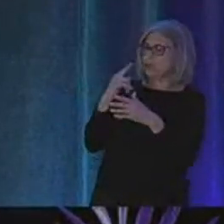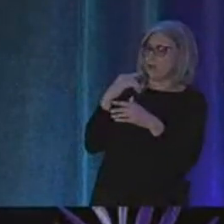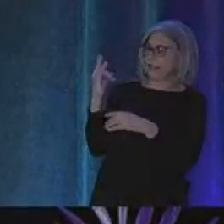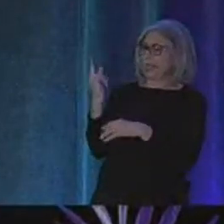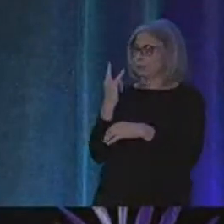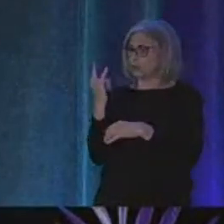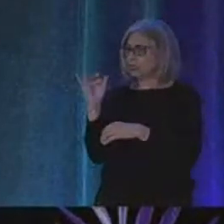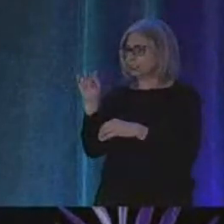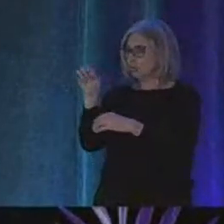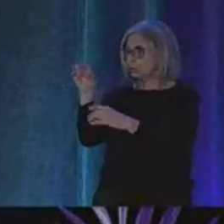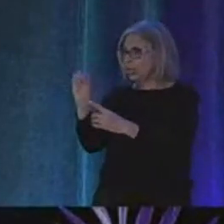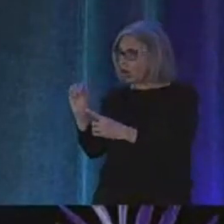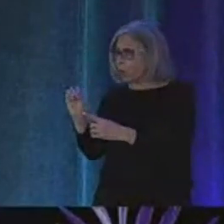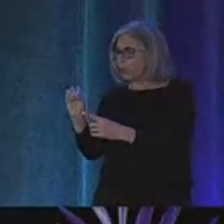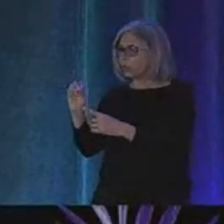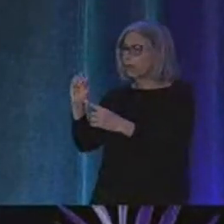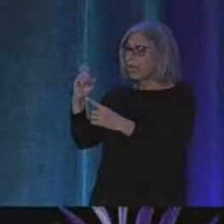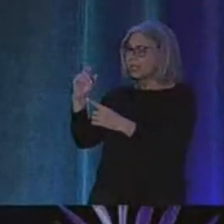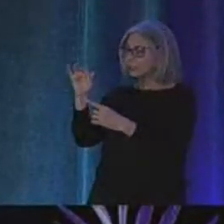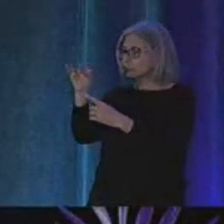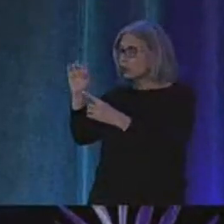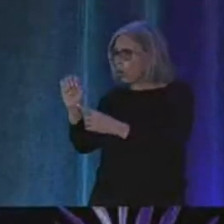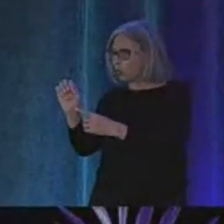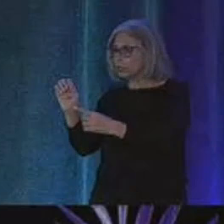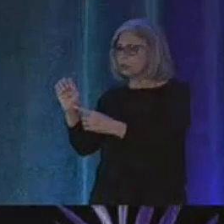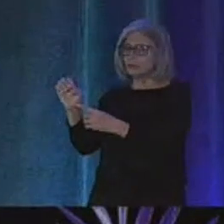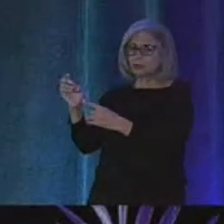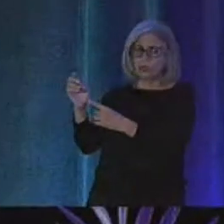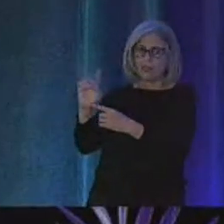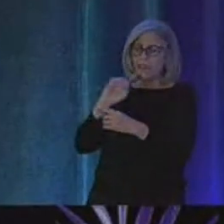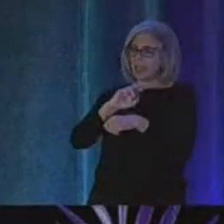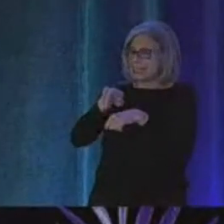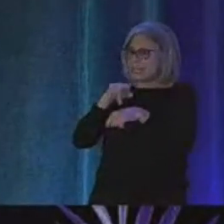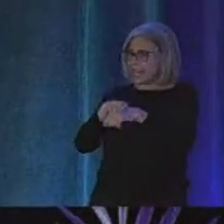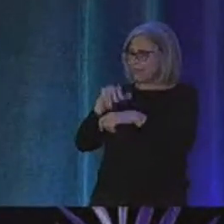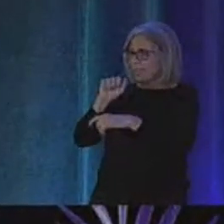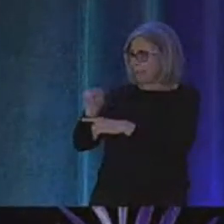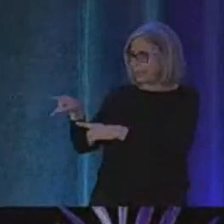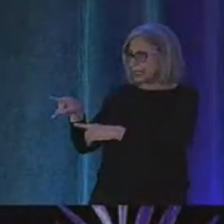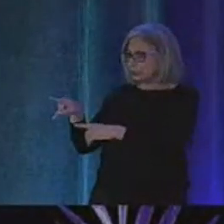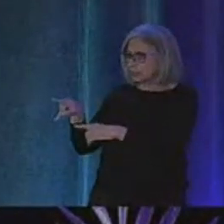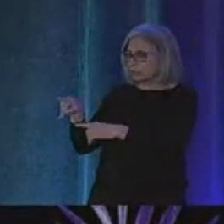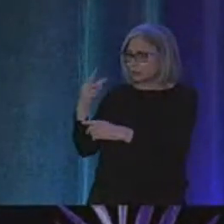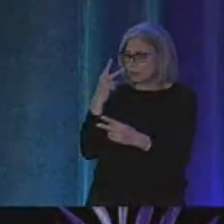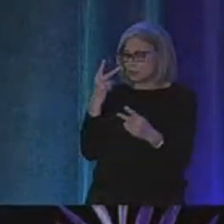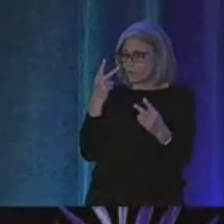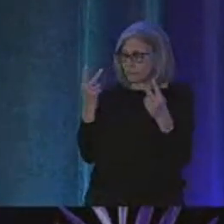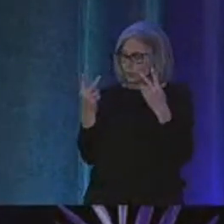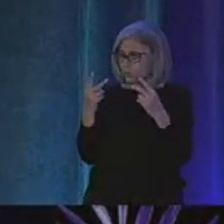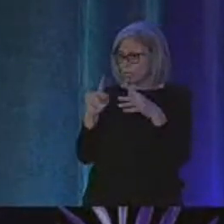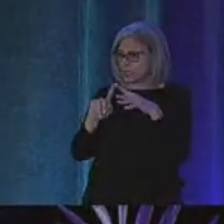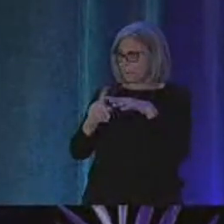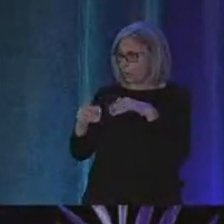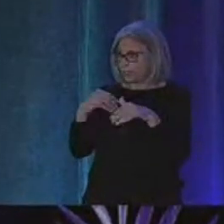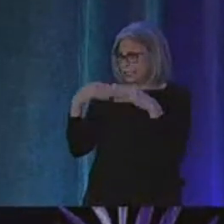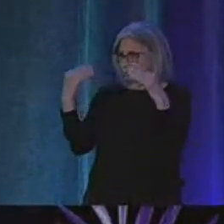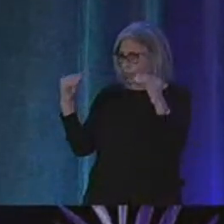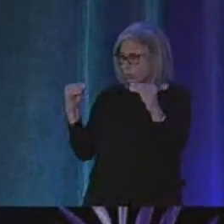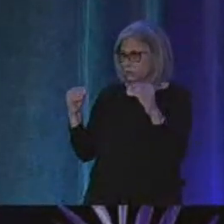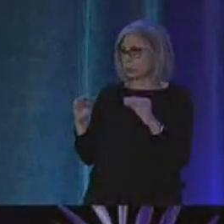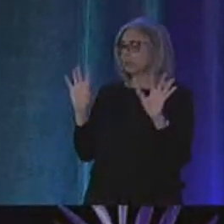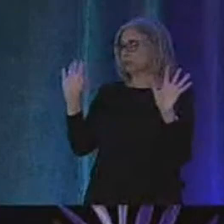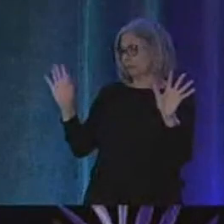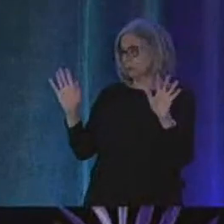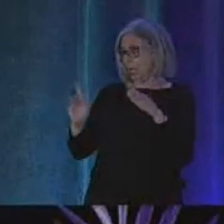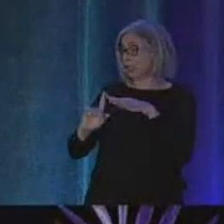Studio and Xcode to compile to the actual native applications you would deploy in the stores. And speaking of